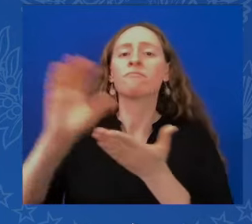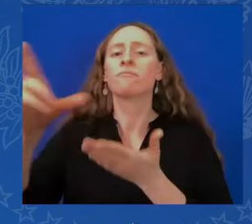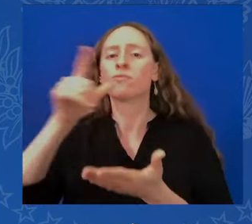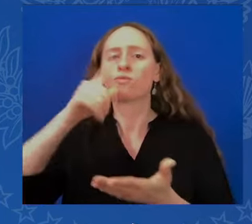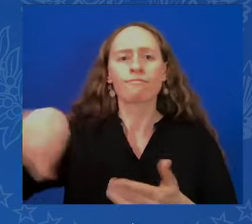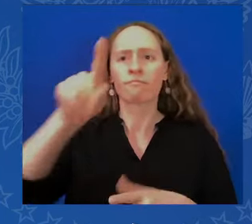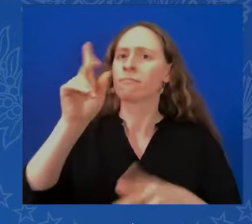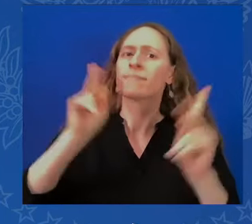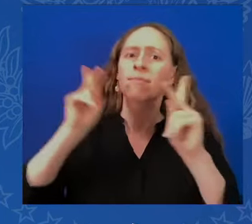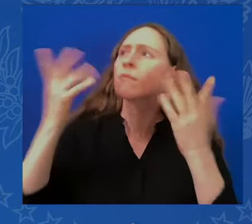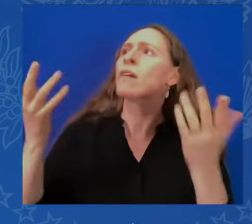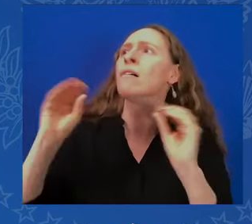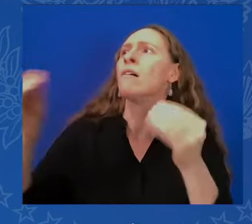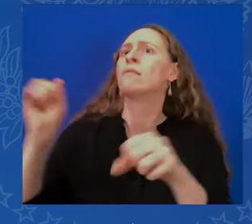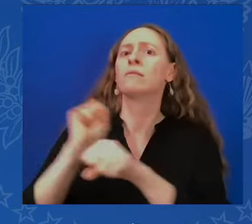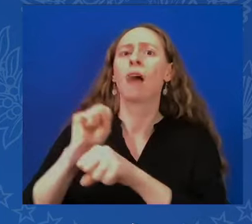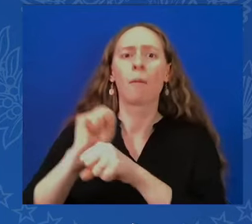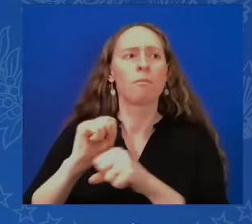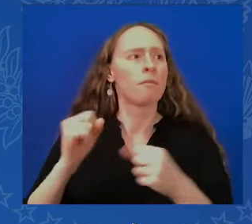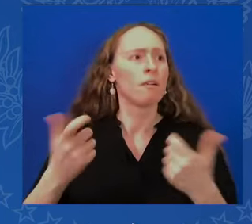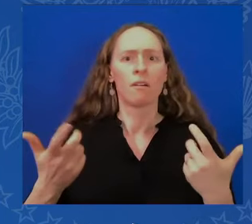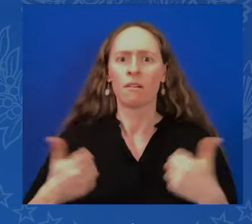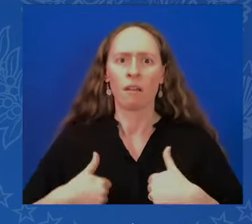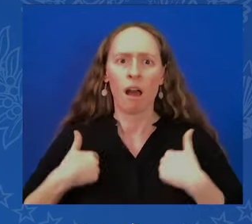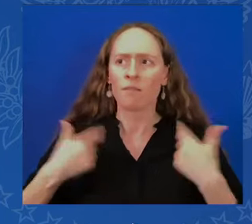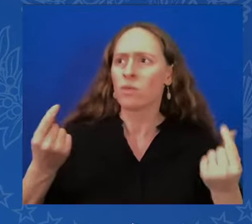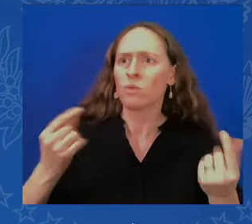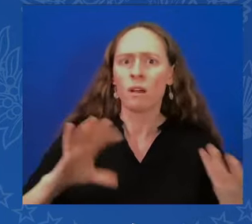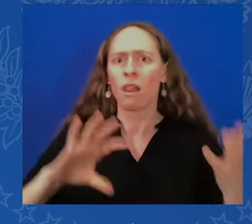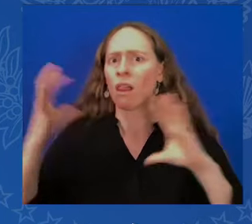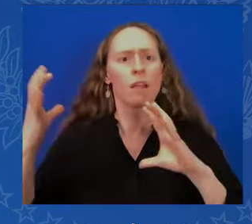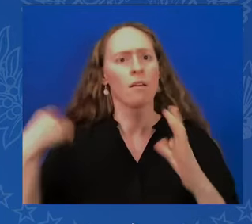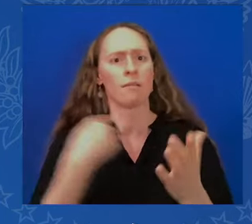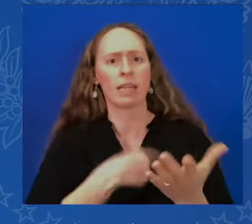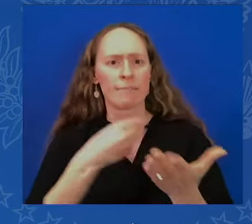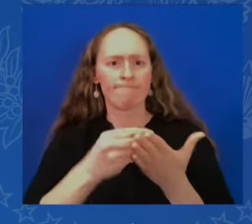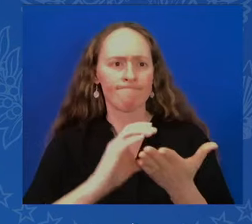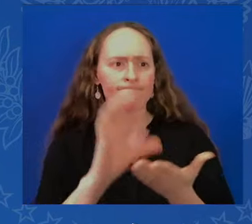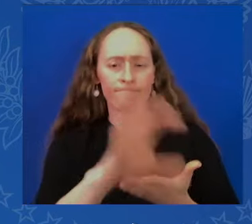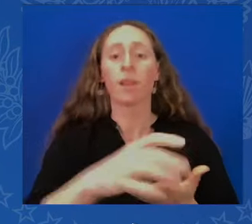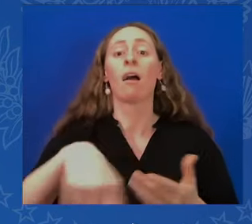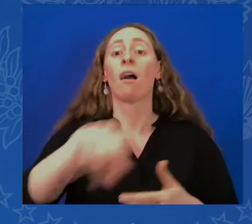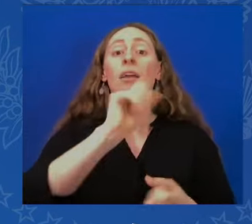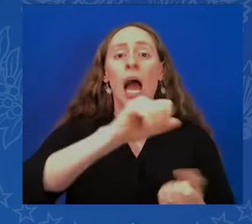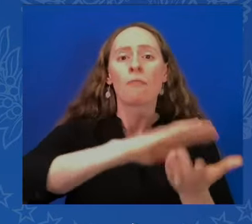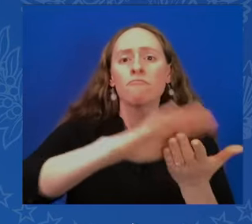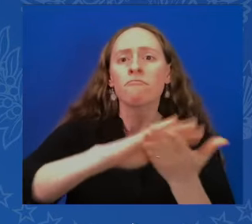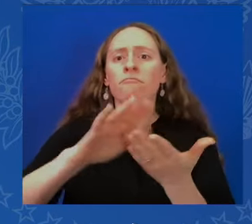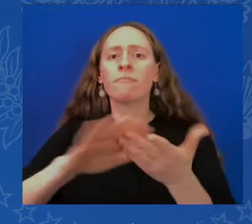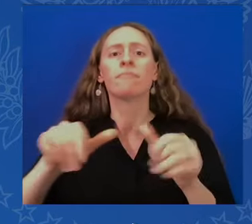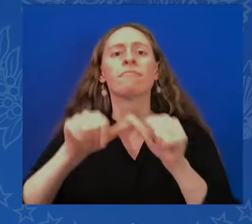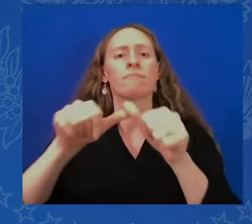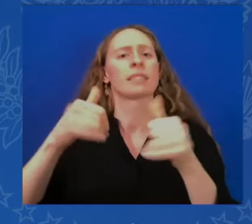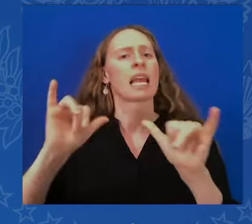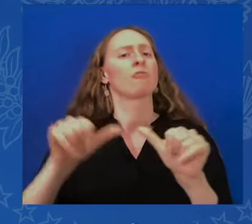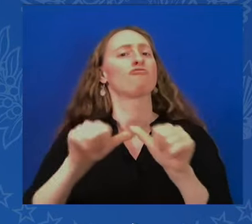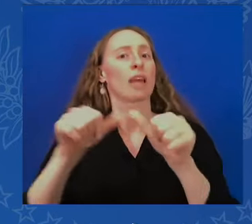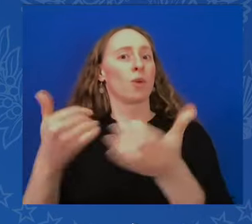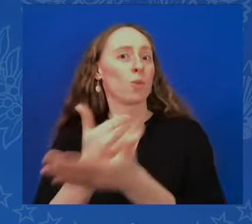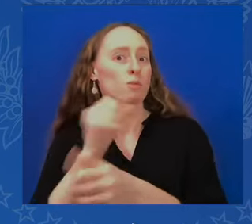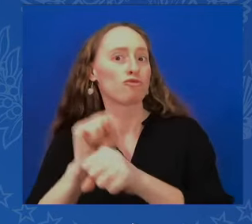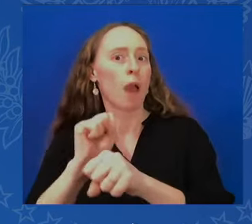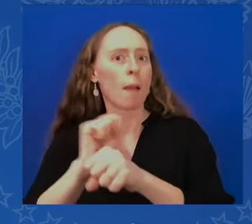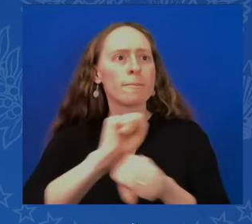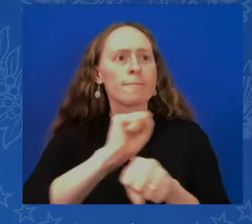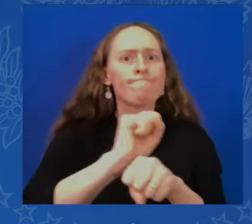jobs for workers involved in the cleanup of this incident, additional jobs. My Small Business Administration has also issued a